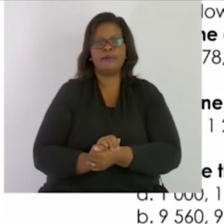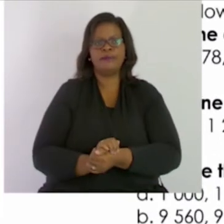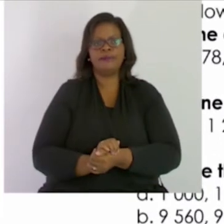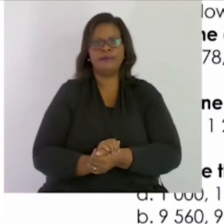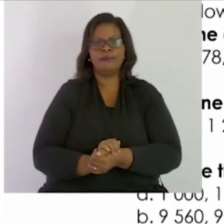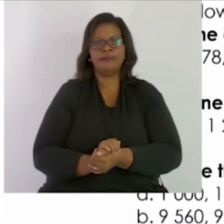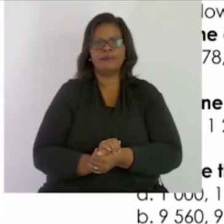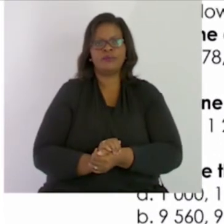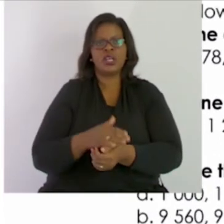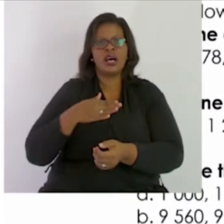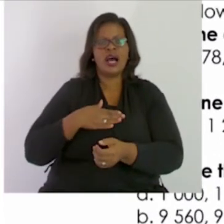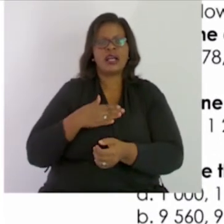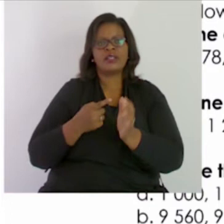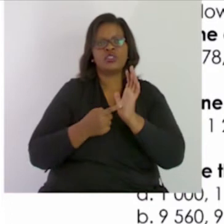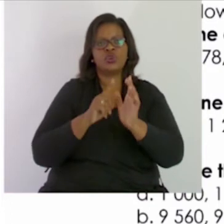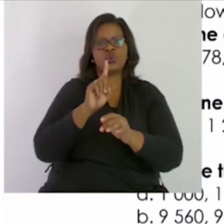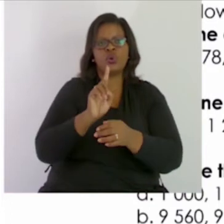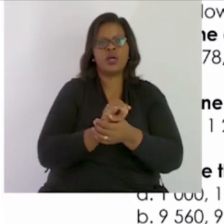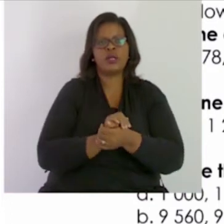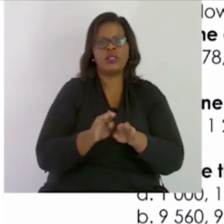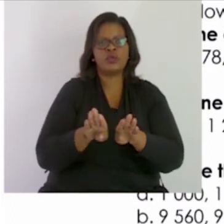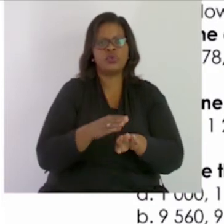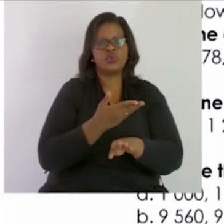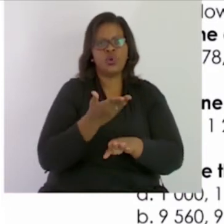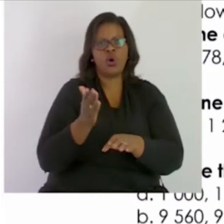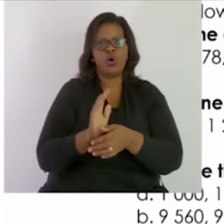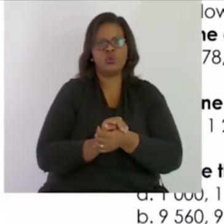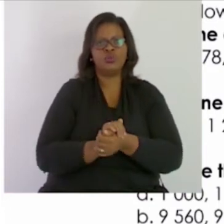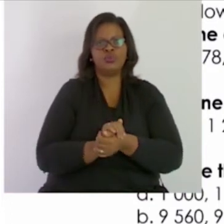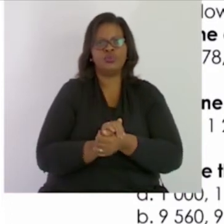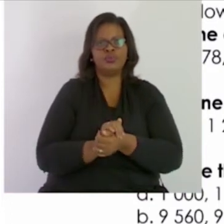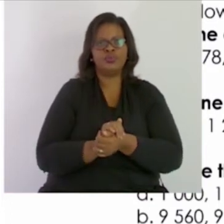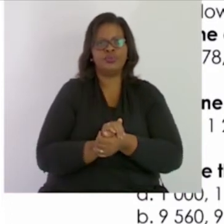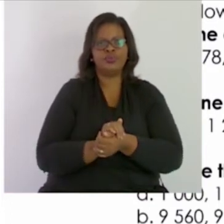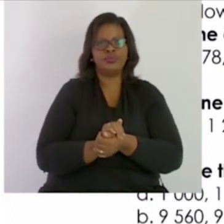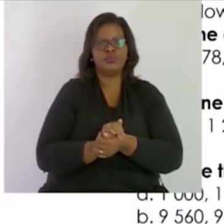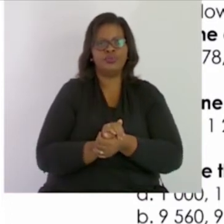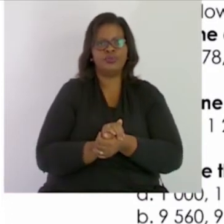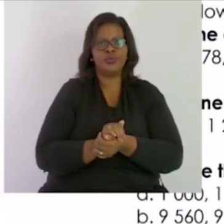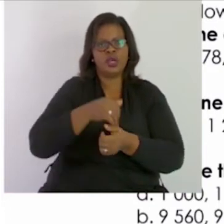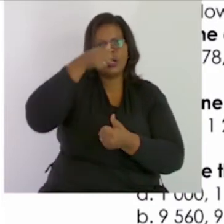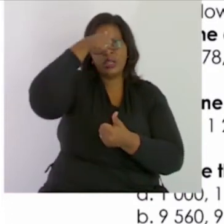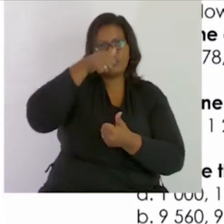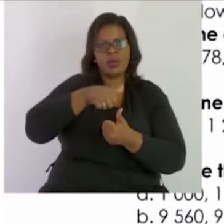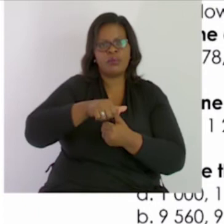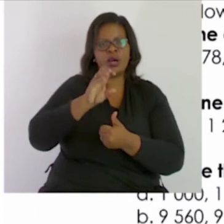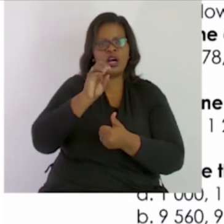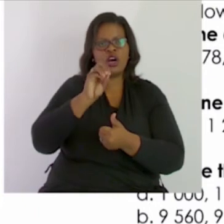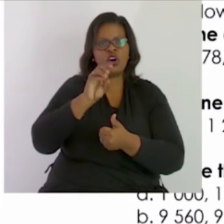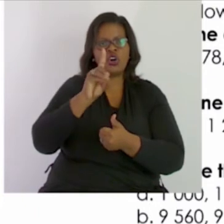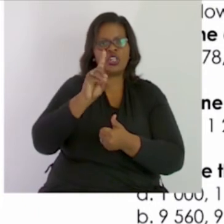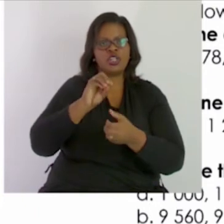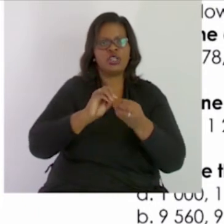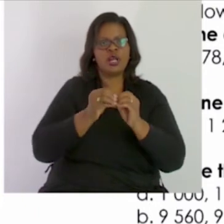I can identify one for you, then you do the rest on your own on number one. Remember, when you are dealing